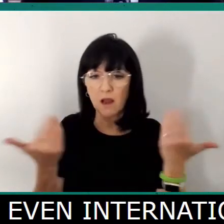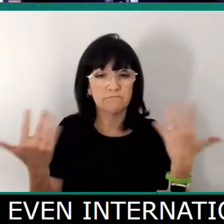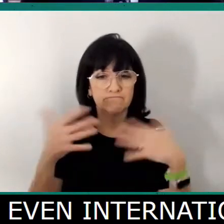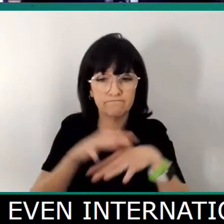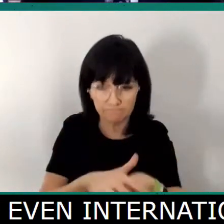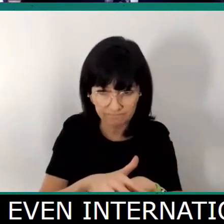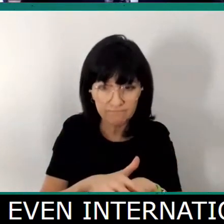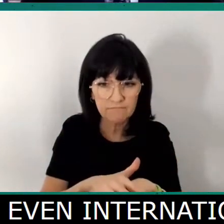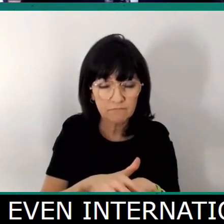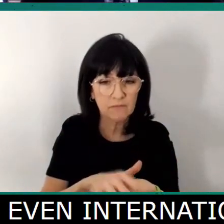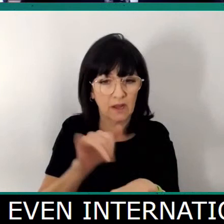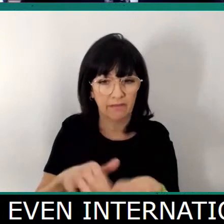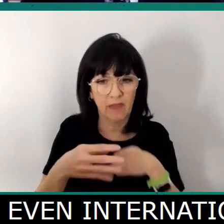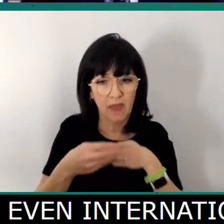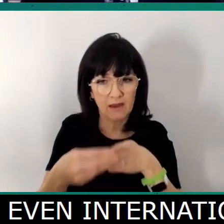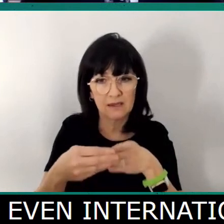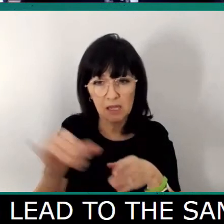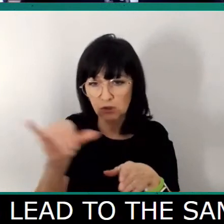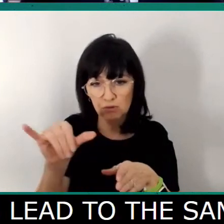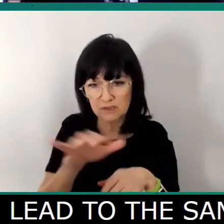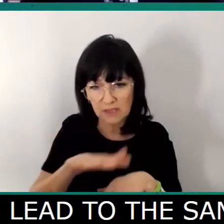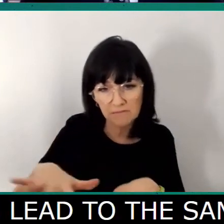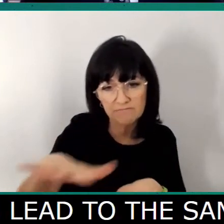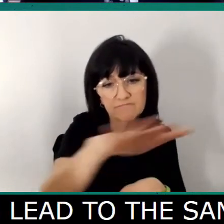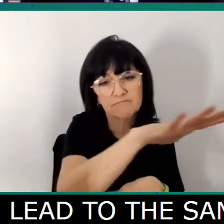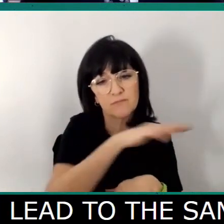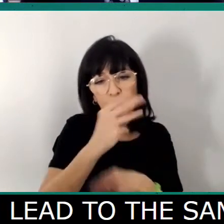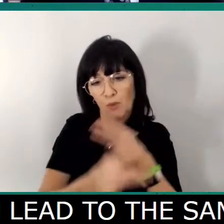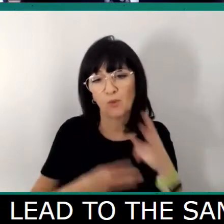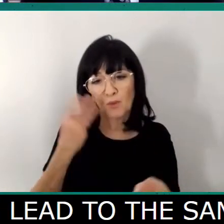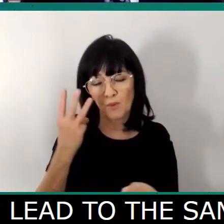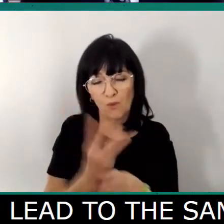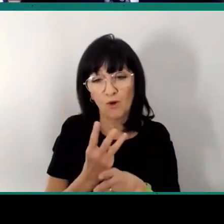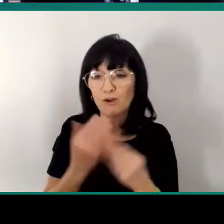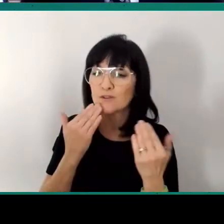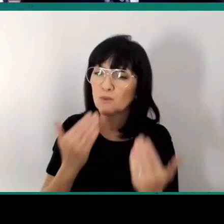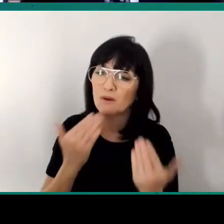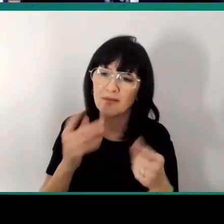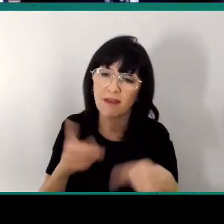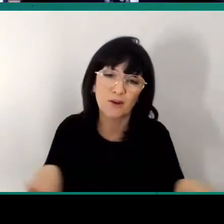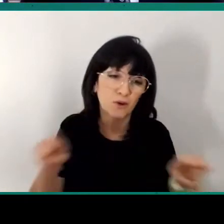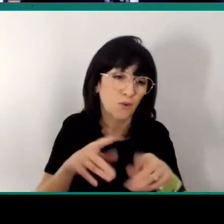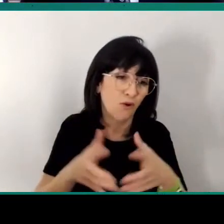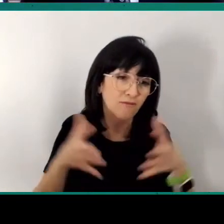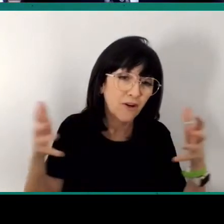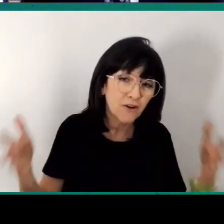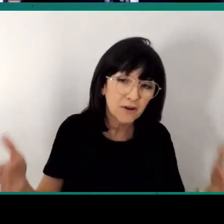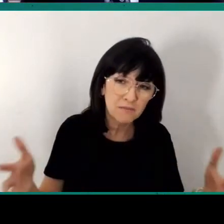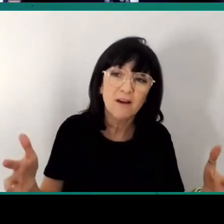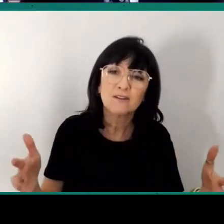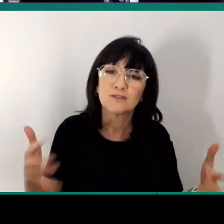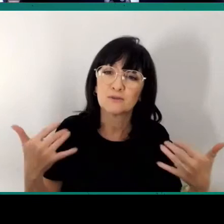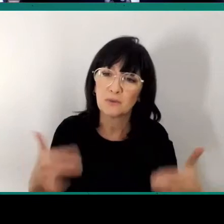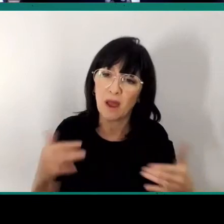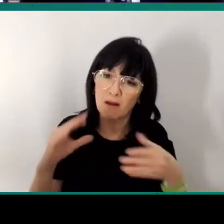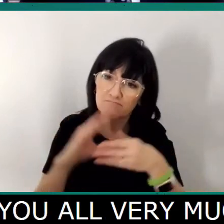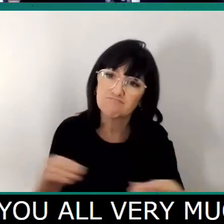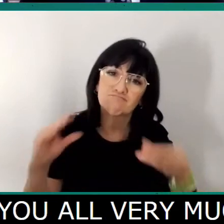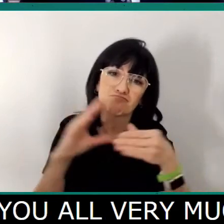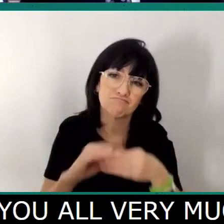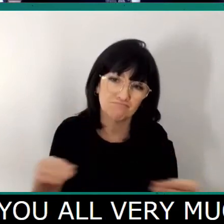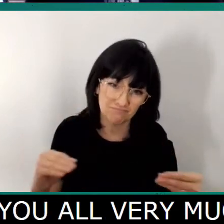world. Right. Well, thank you all very much. Yeah, we've heard a lot about the early history